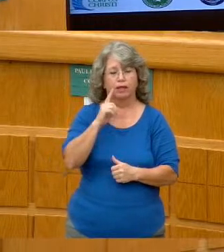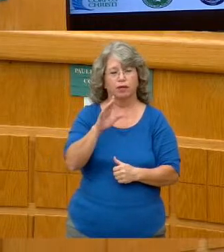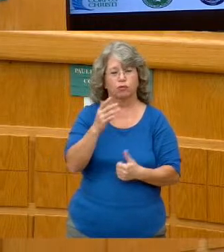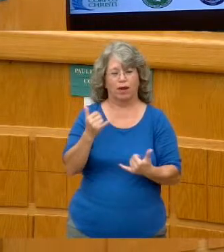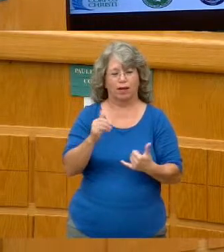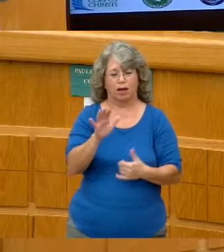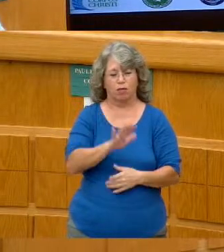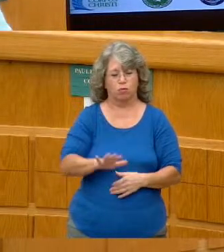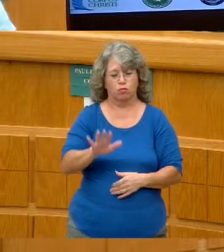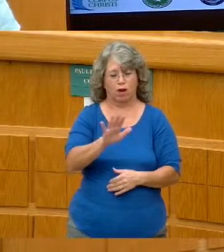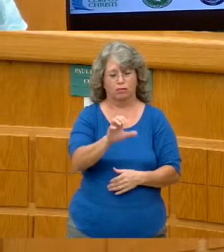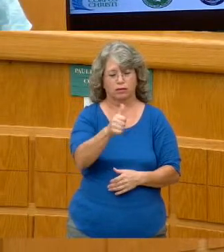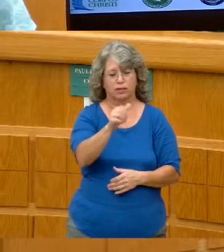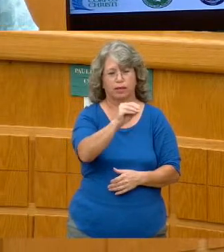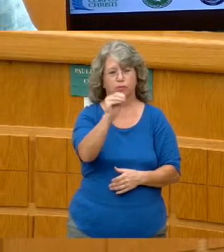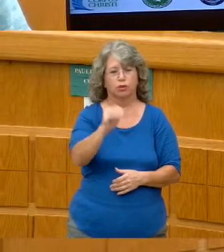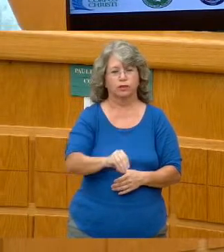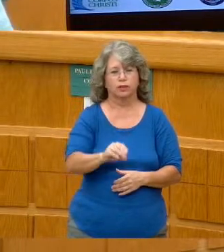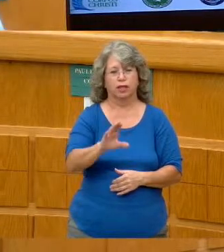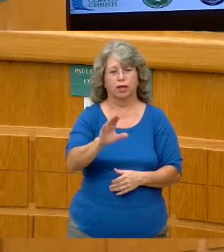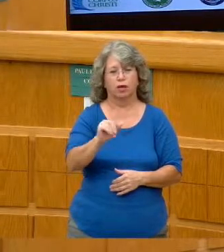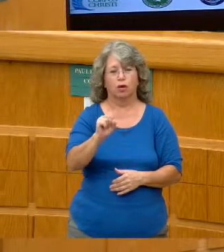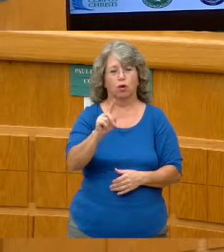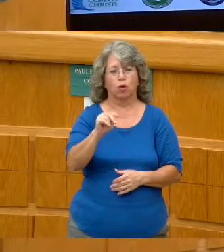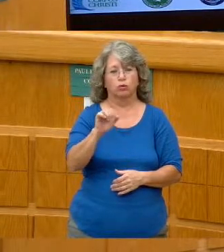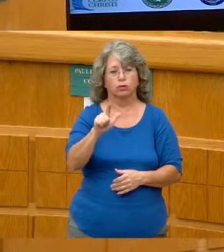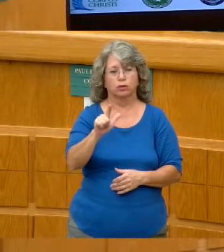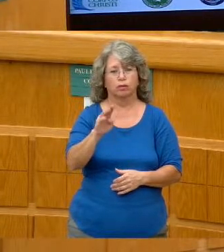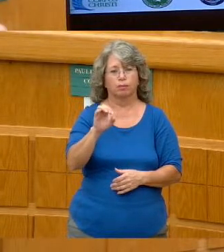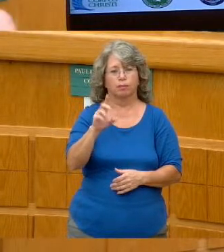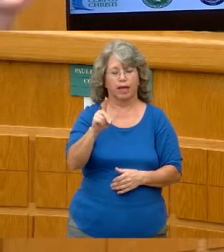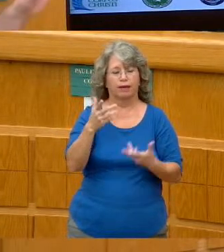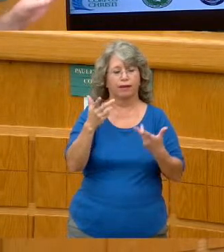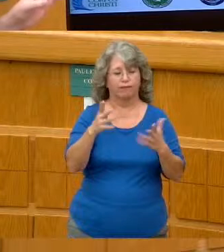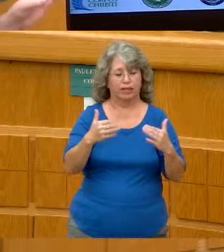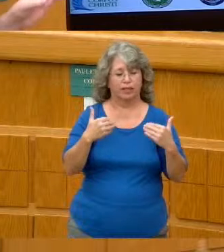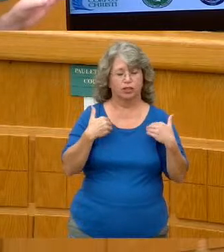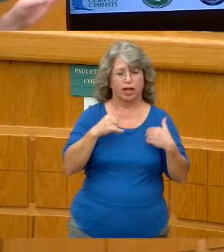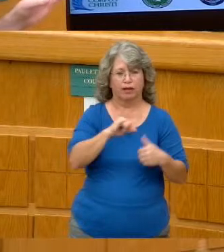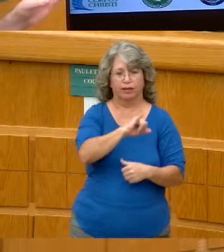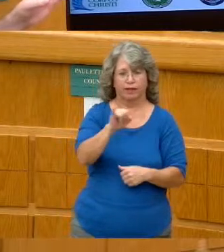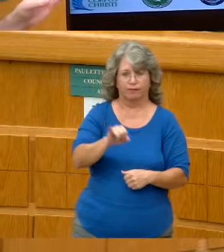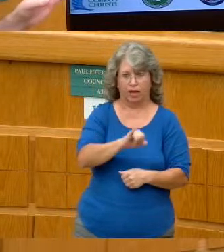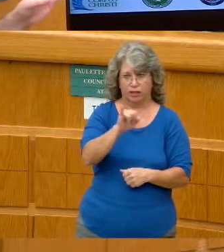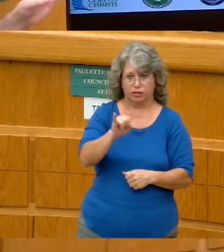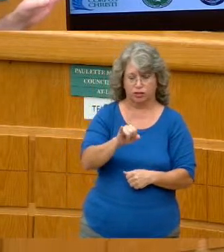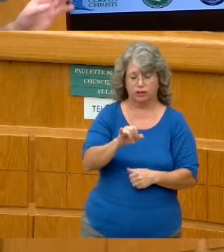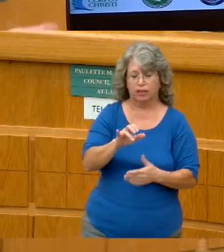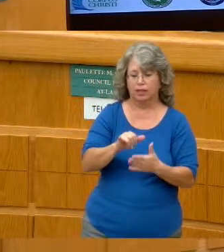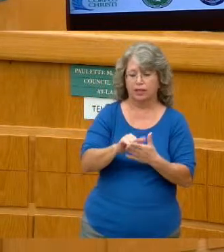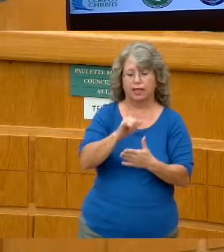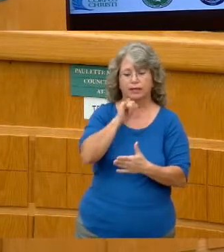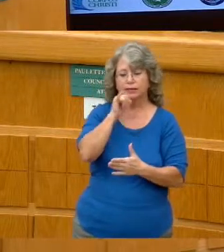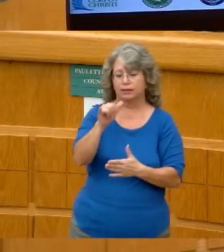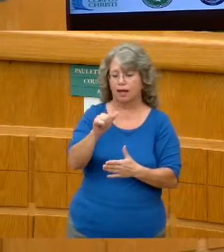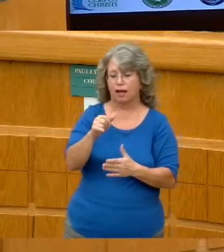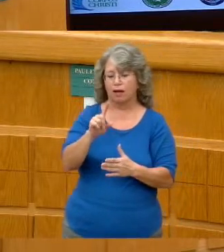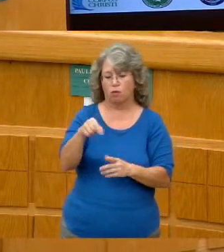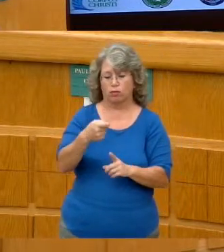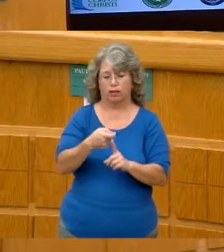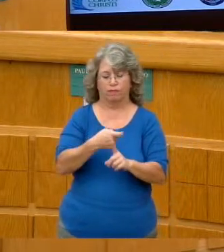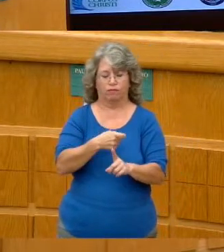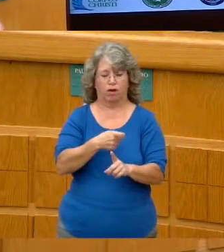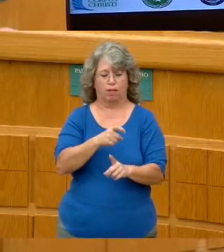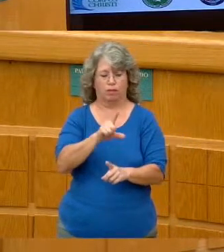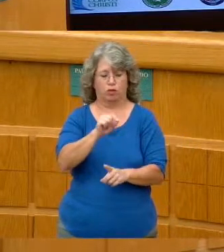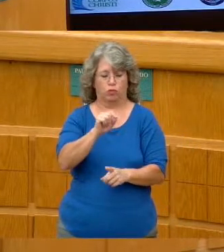bend has been infected with COVID-19, and that's not by going off the 20,000 cases, that's modeling